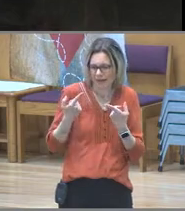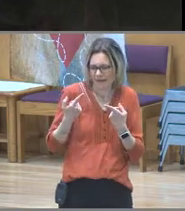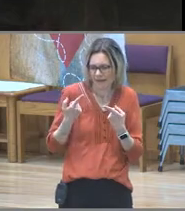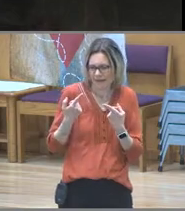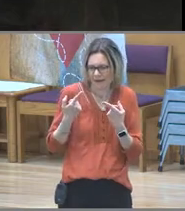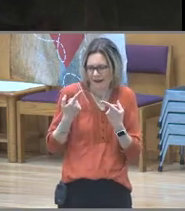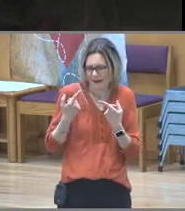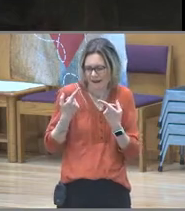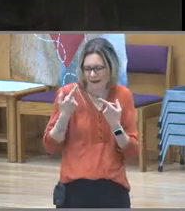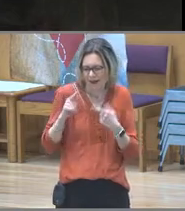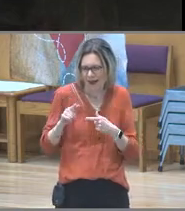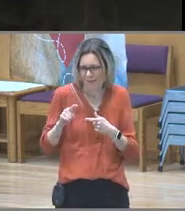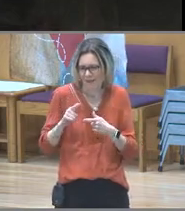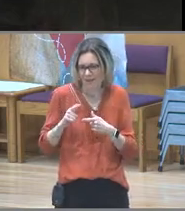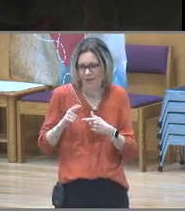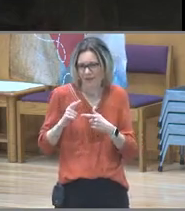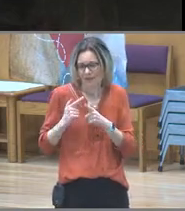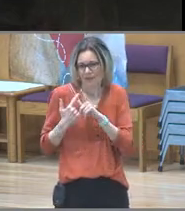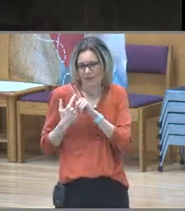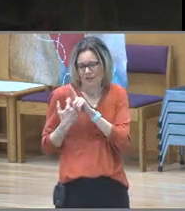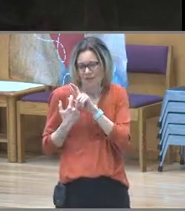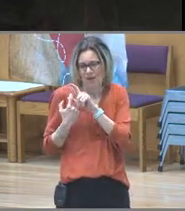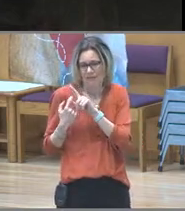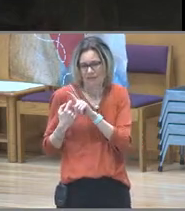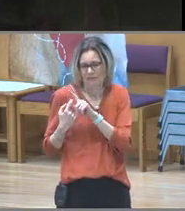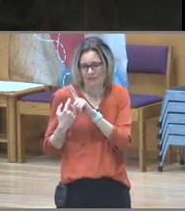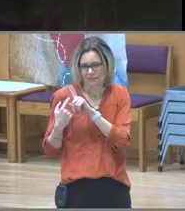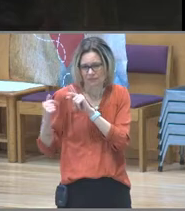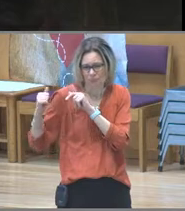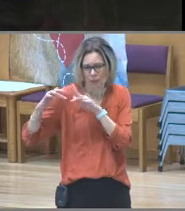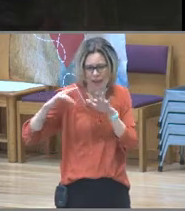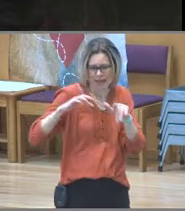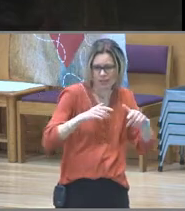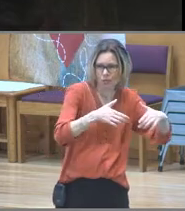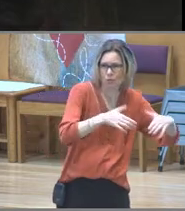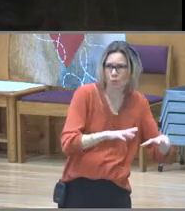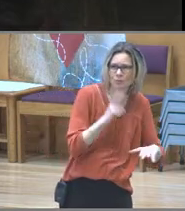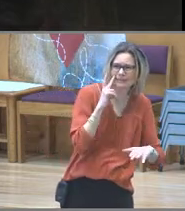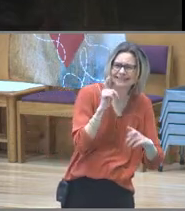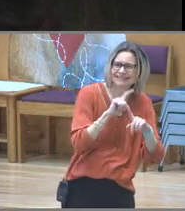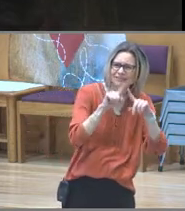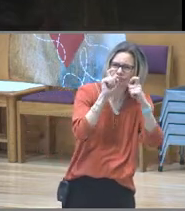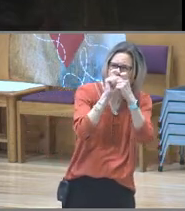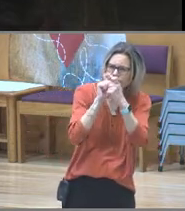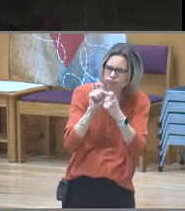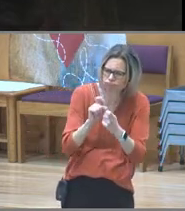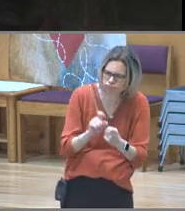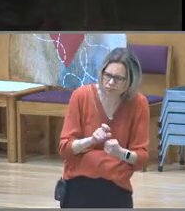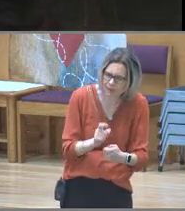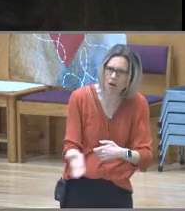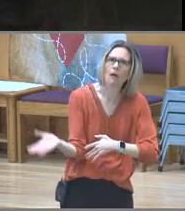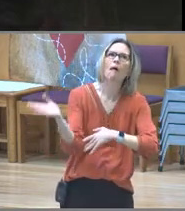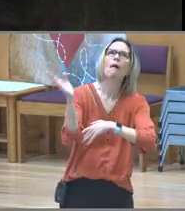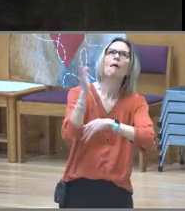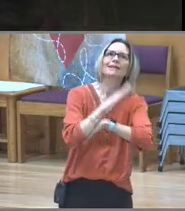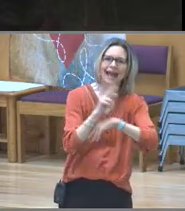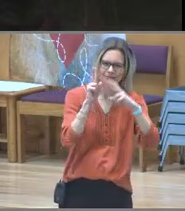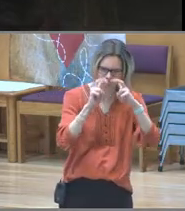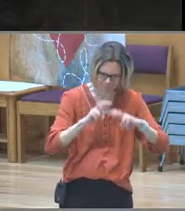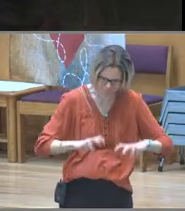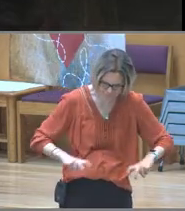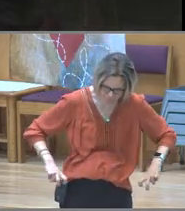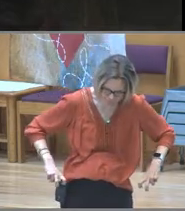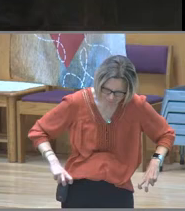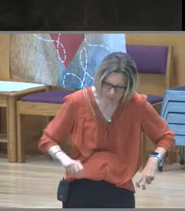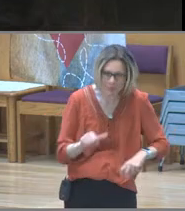tomb. And in the picture, you will see many details that we can spend the rest of the day. I don't think